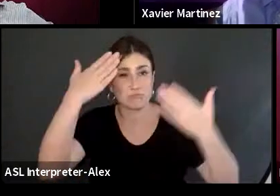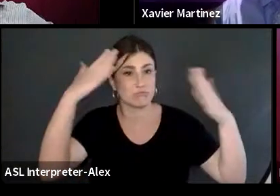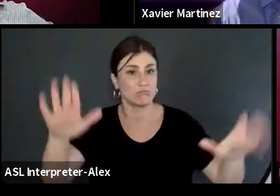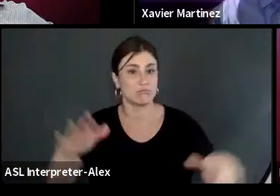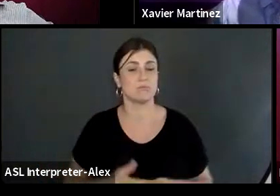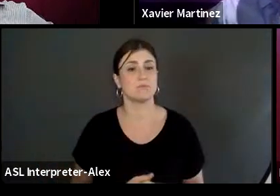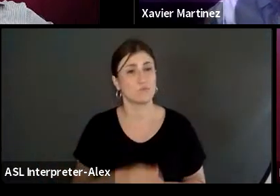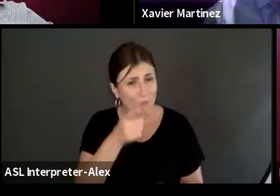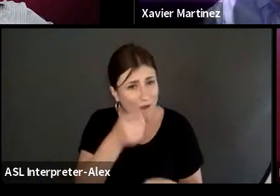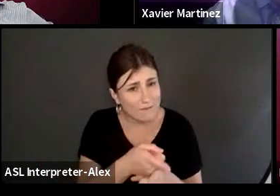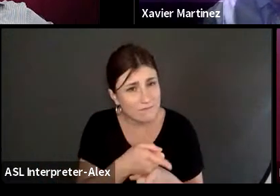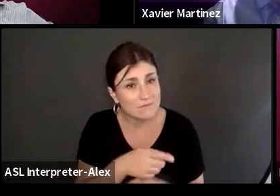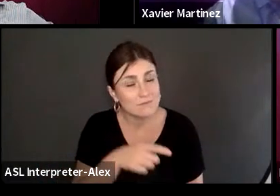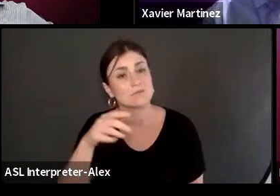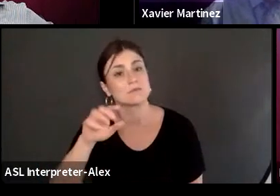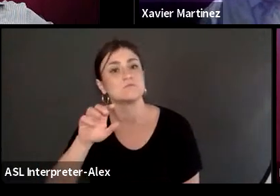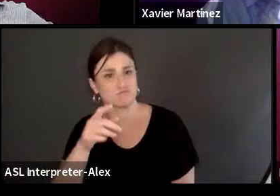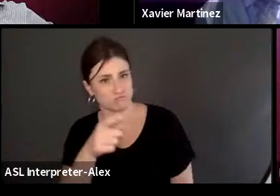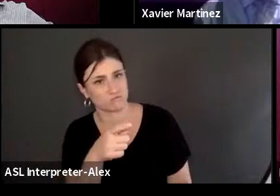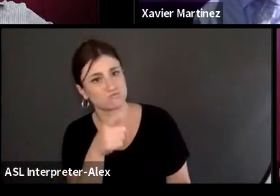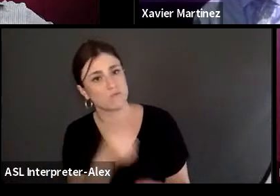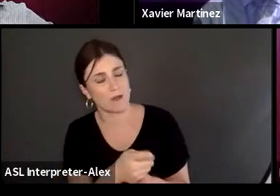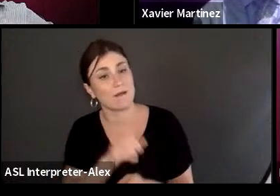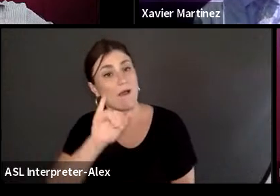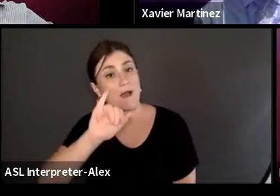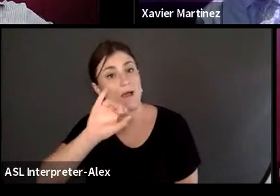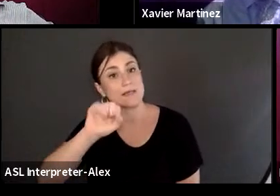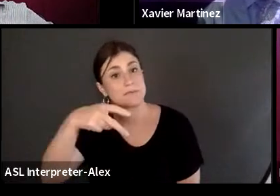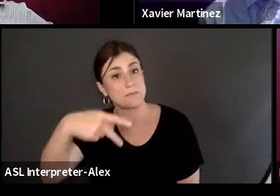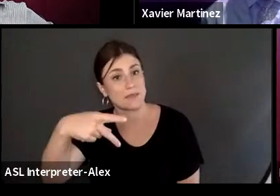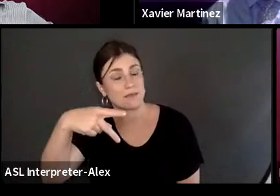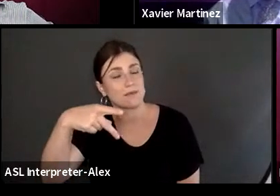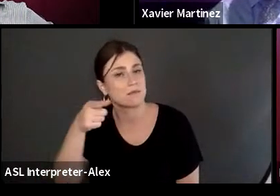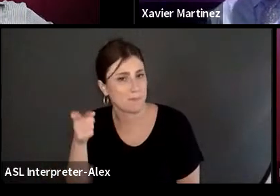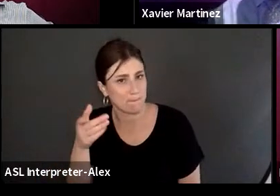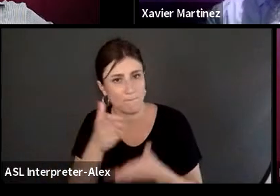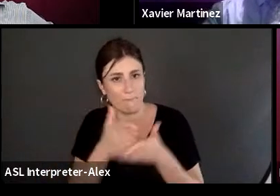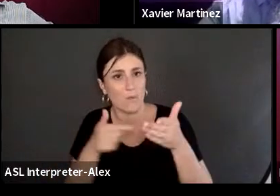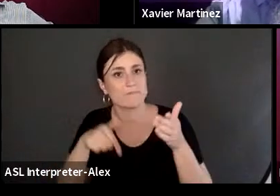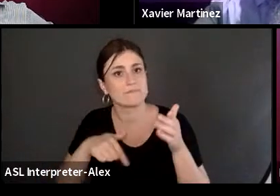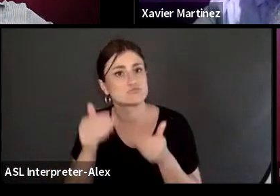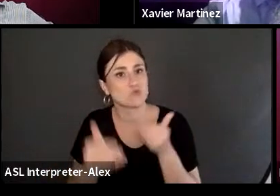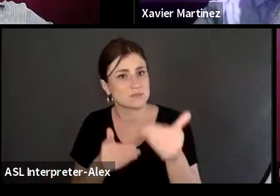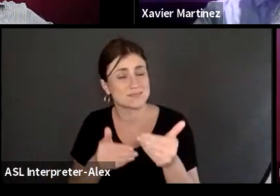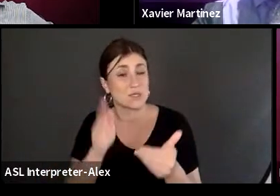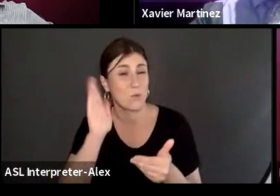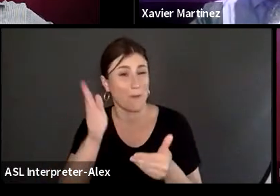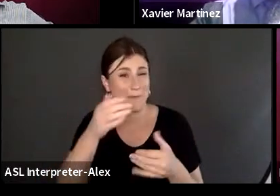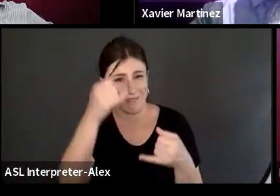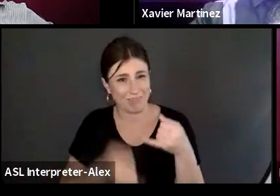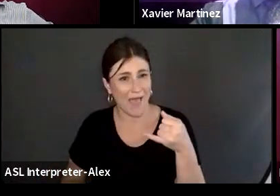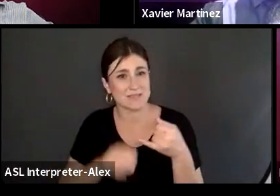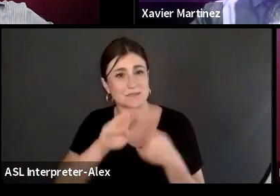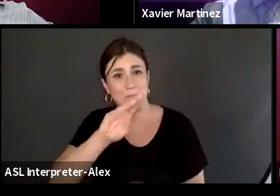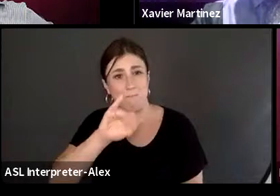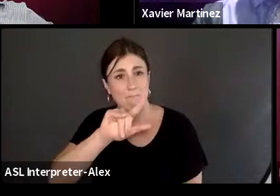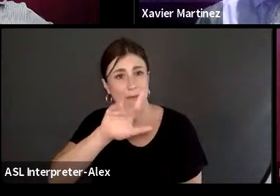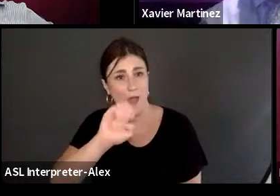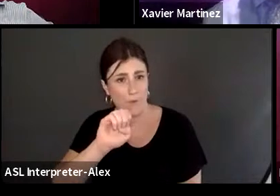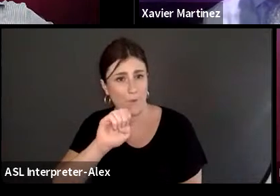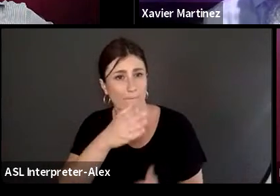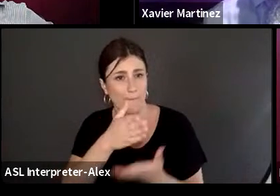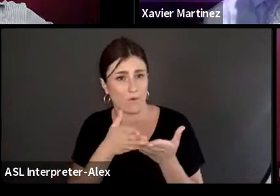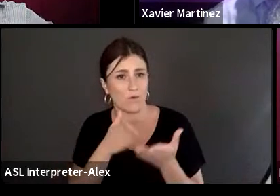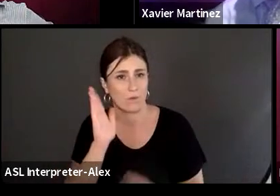ISPs are part of this process. They are going to be engaged with that last mile provision. One of the nice things